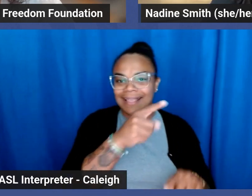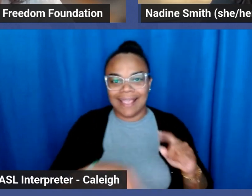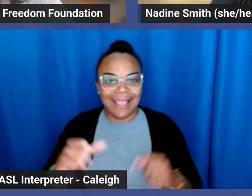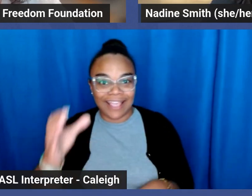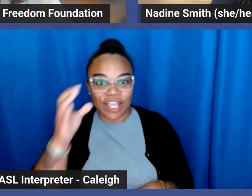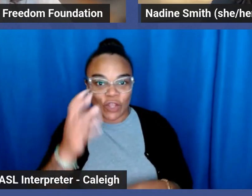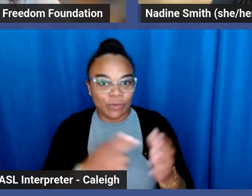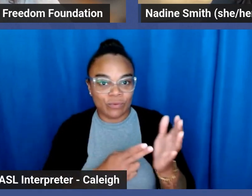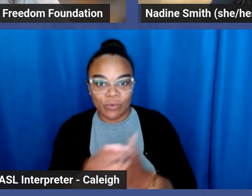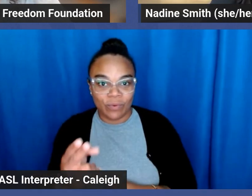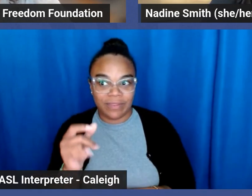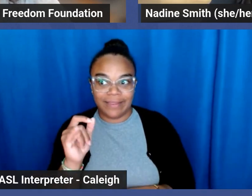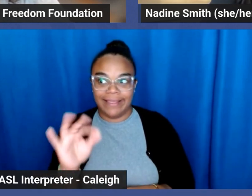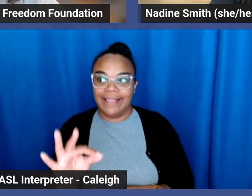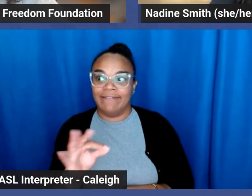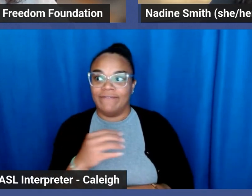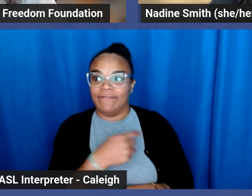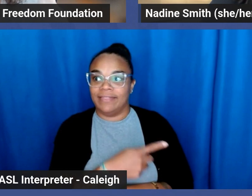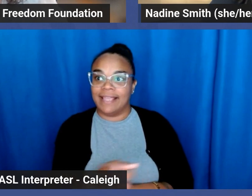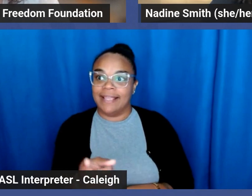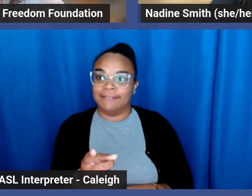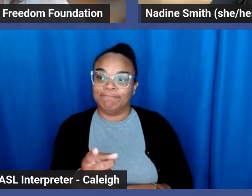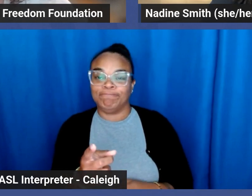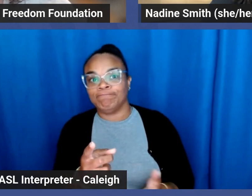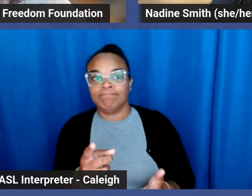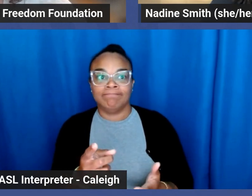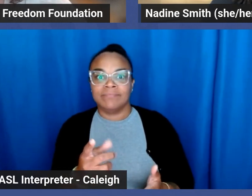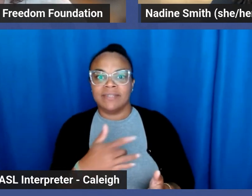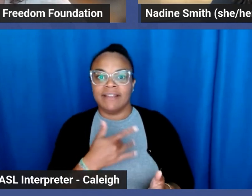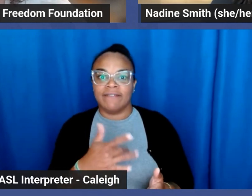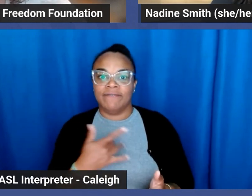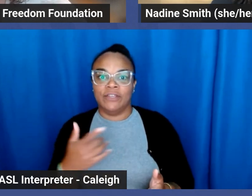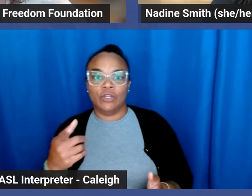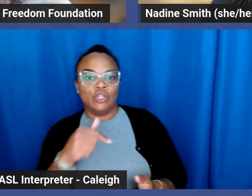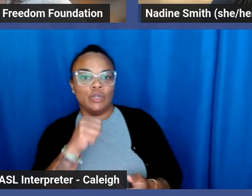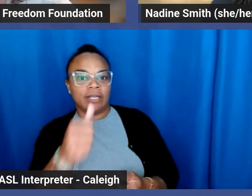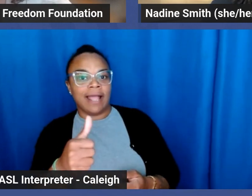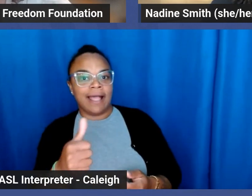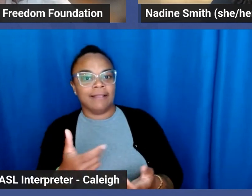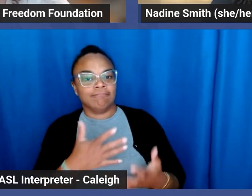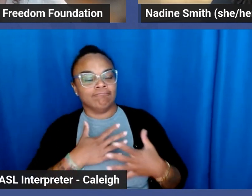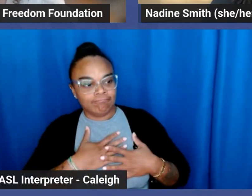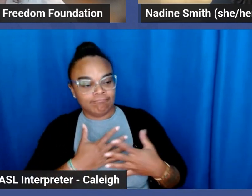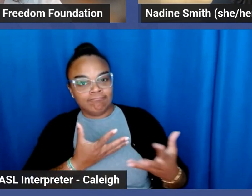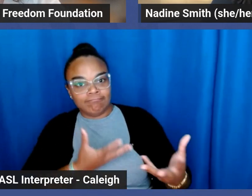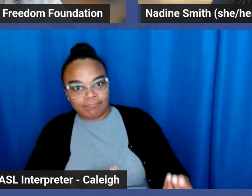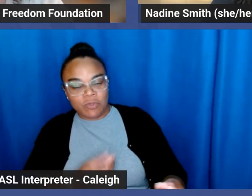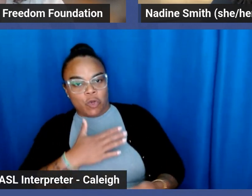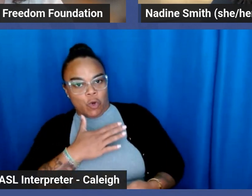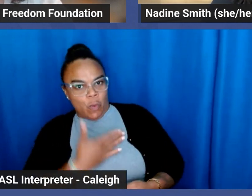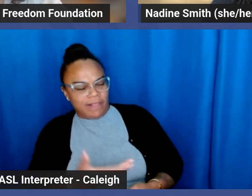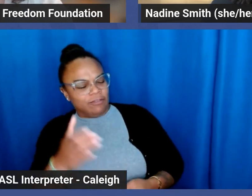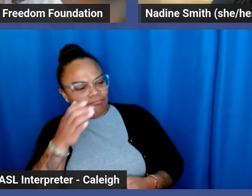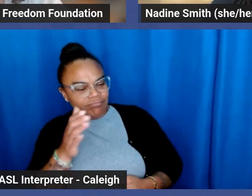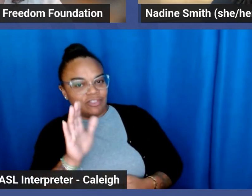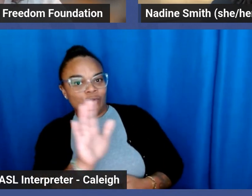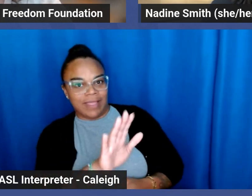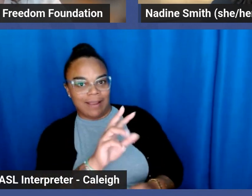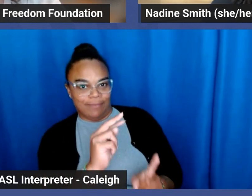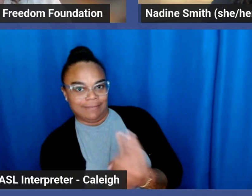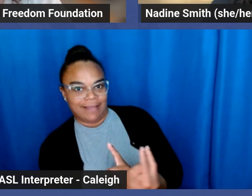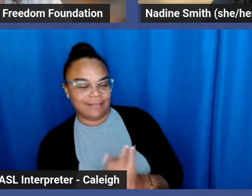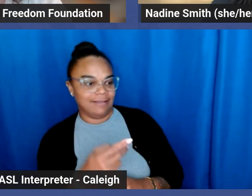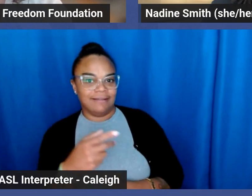think you can. If there's no generosity of spirit in hearing where they are situated, what their fears